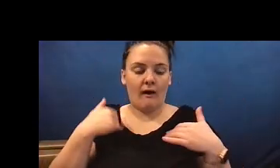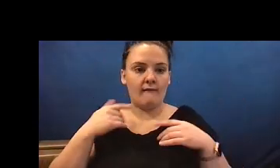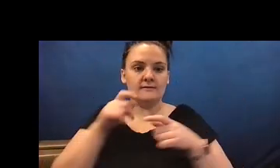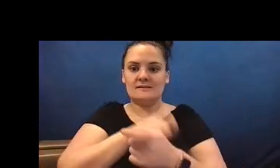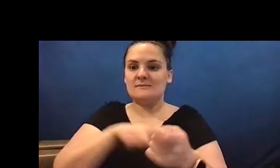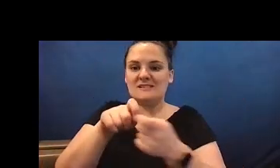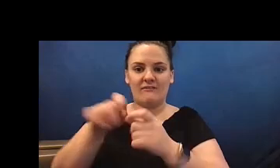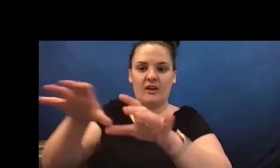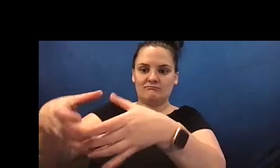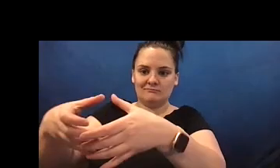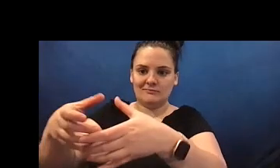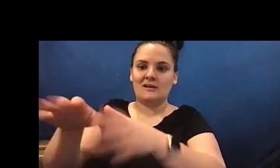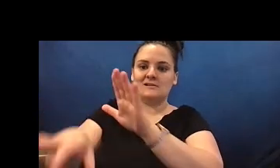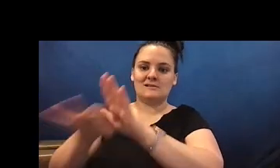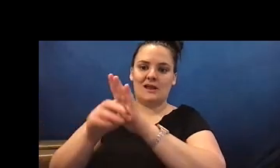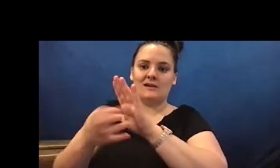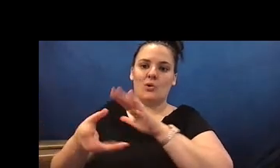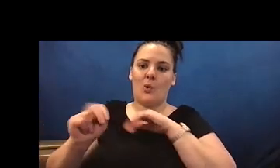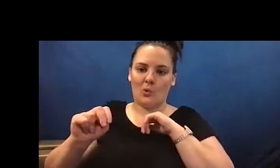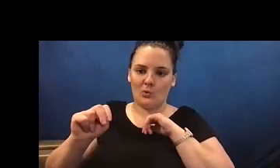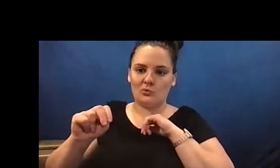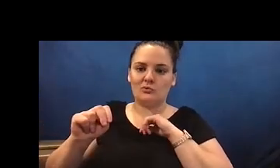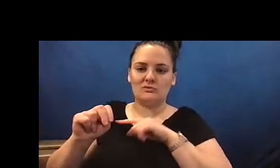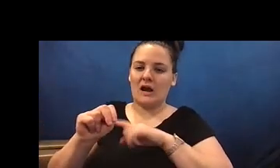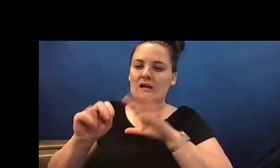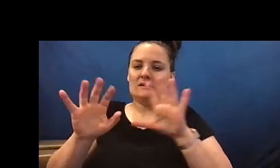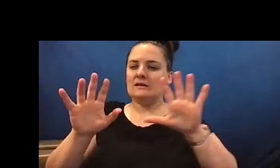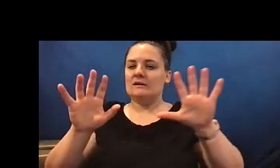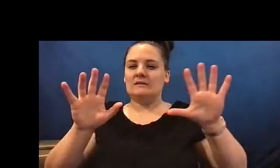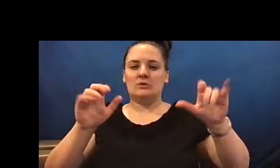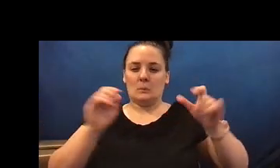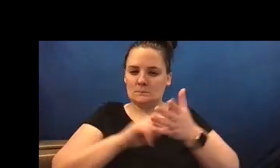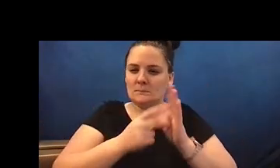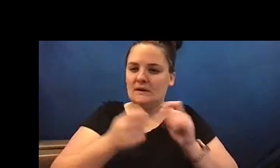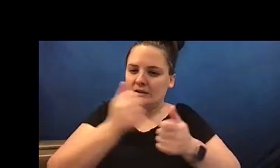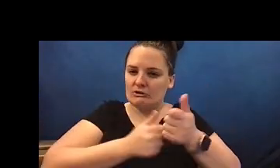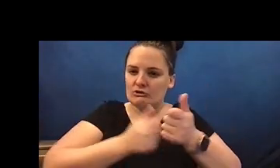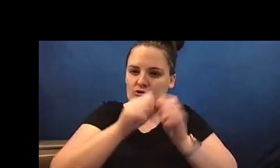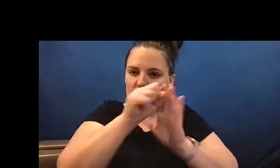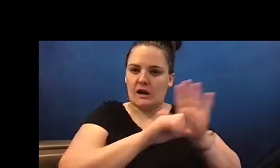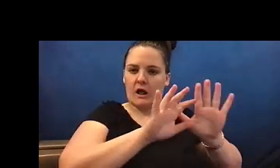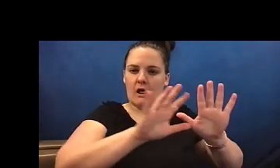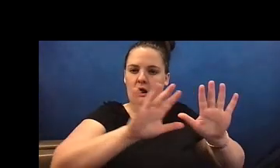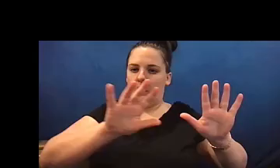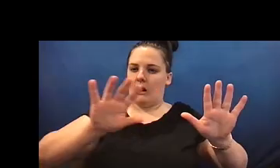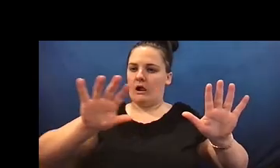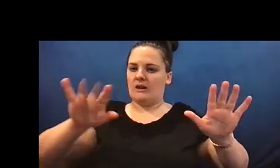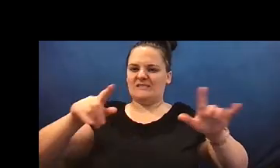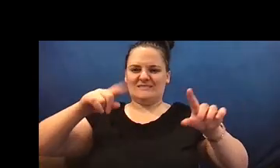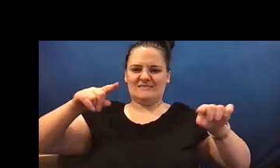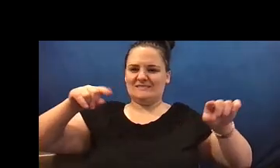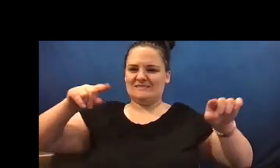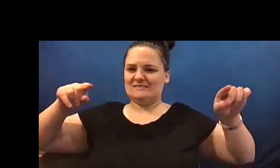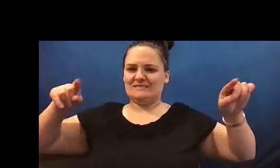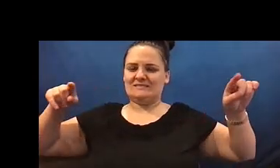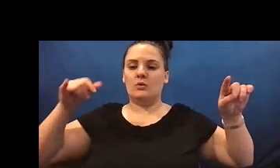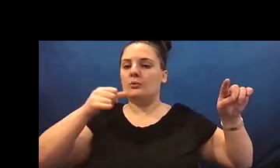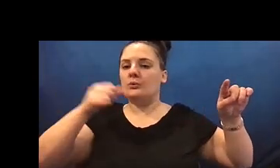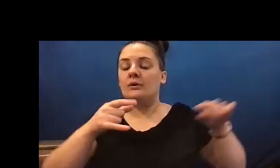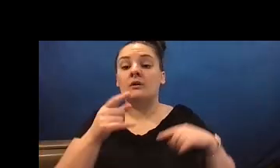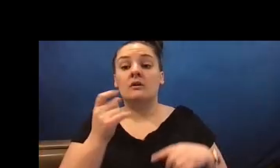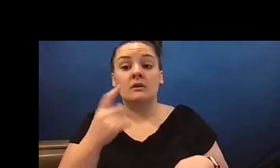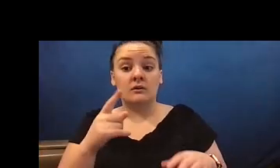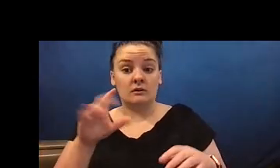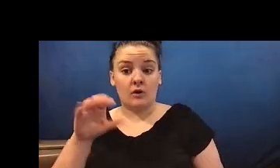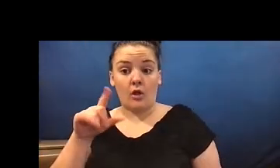Select owned by a hospital system, and so it's very different. Colorado has not traditionally had that behavior,